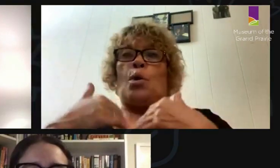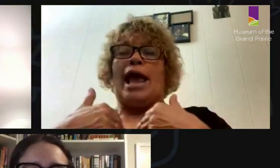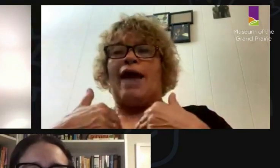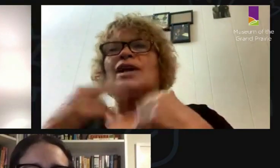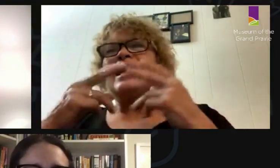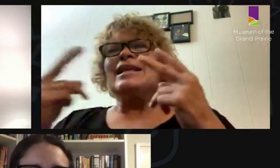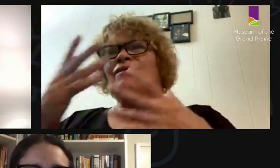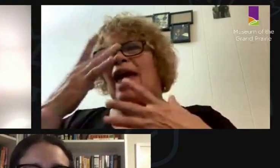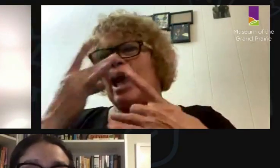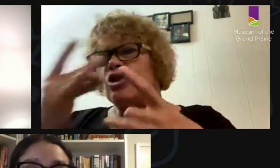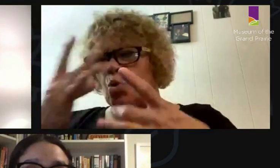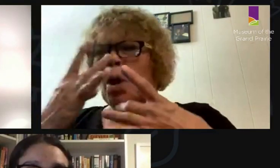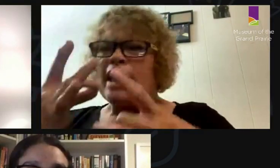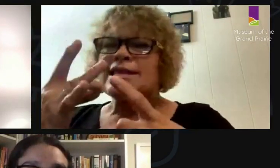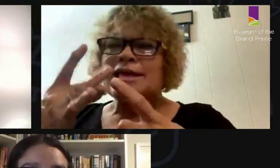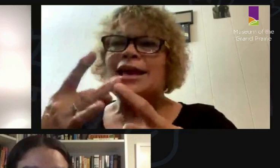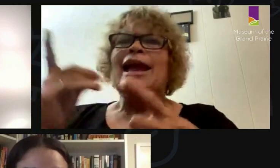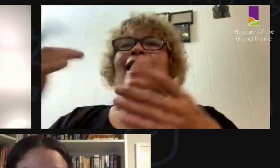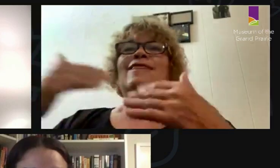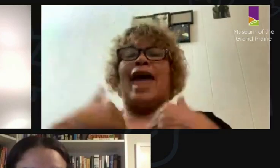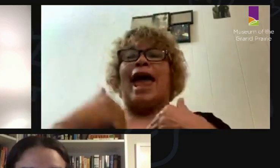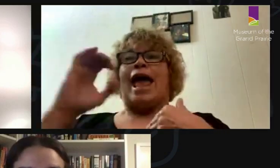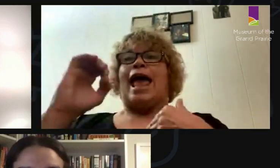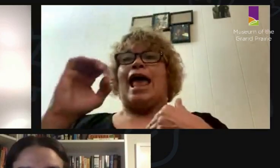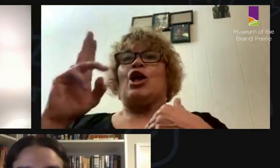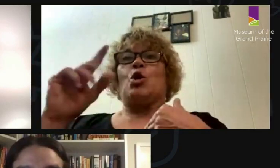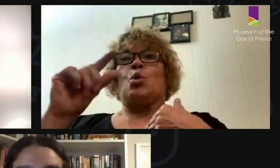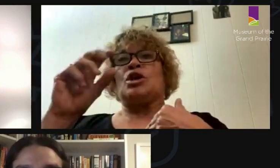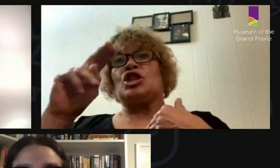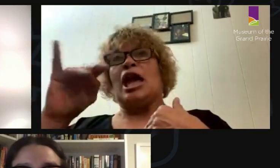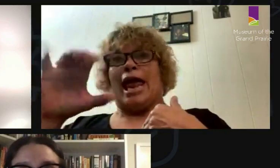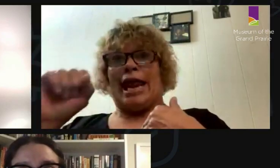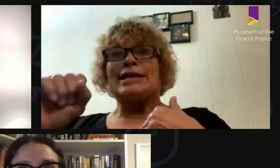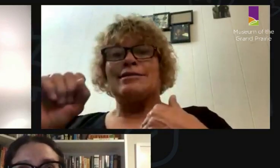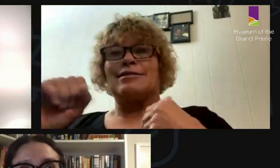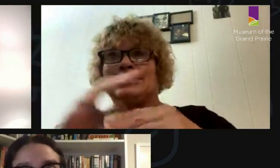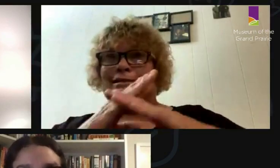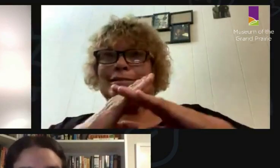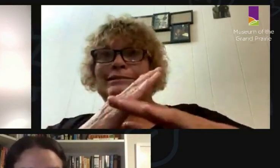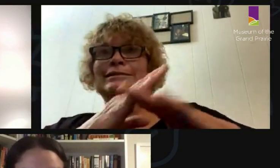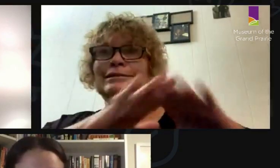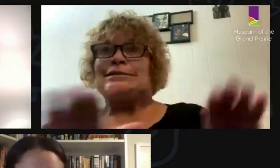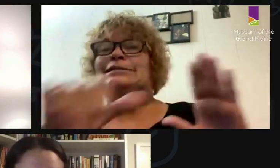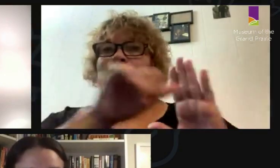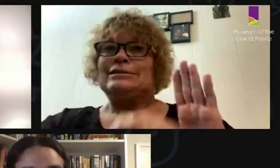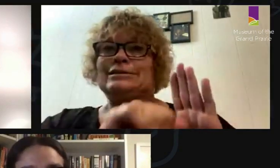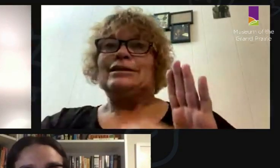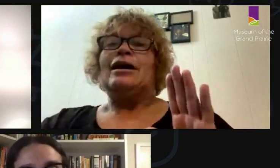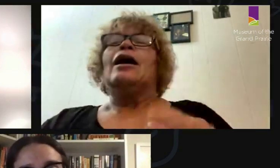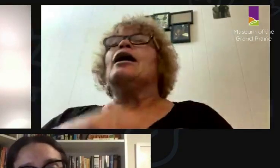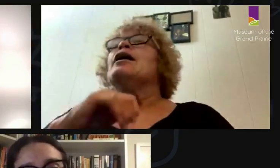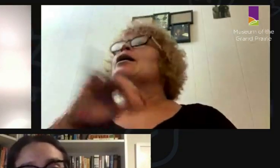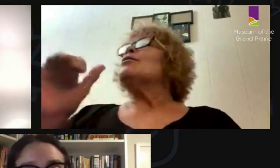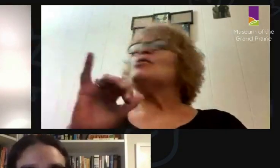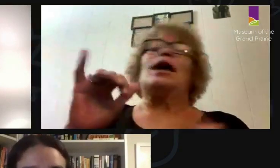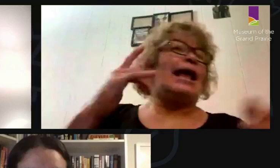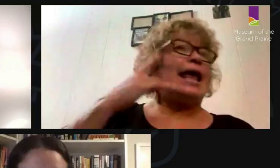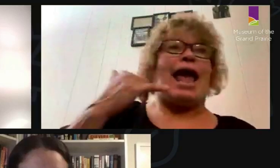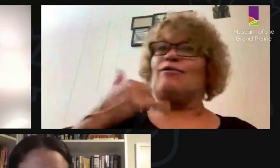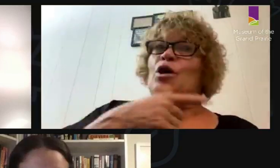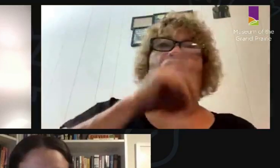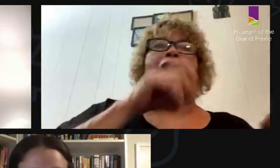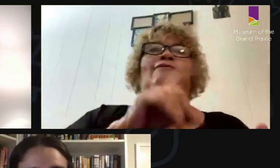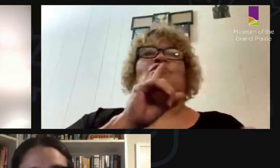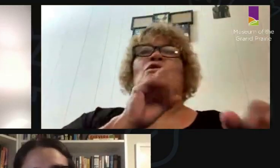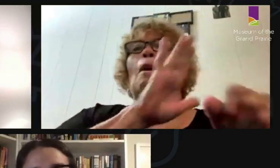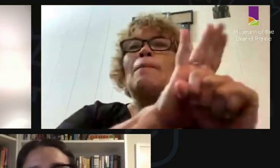interesting because they had a eugenics board. So unlike California, where you had to be committed to a